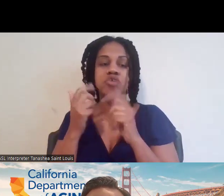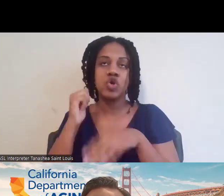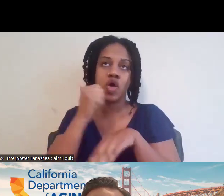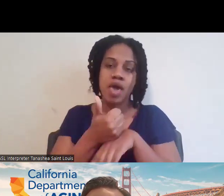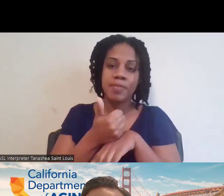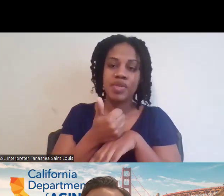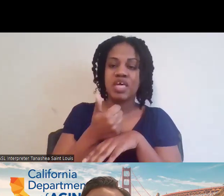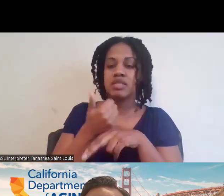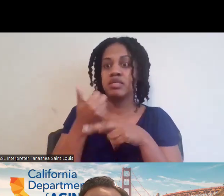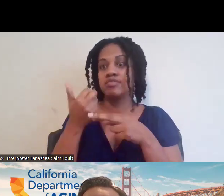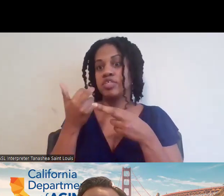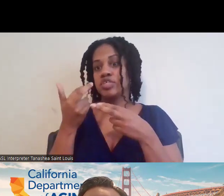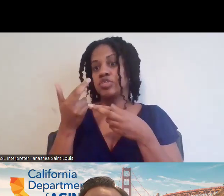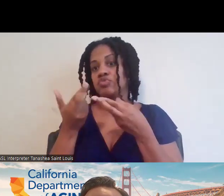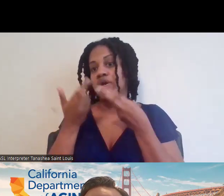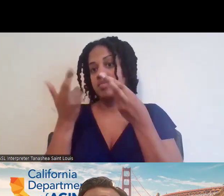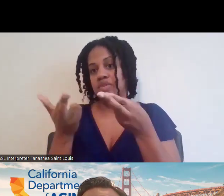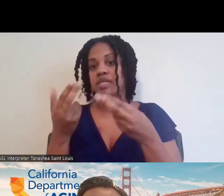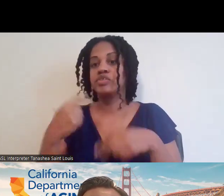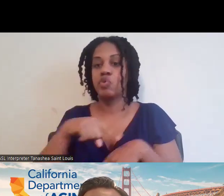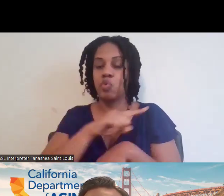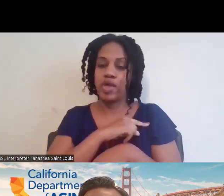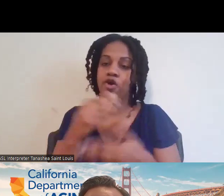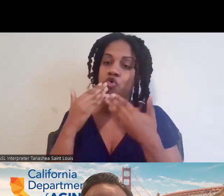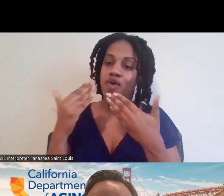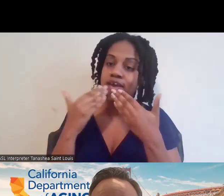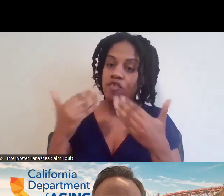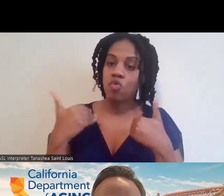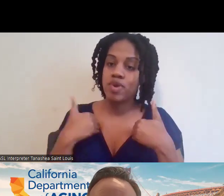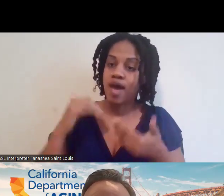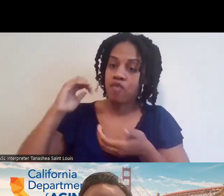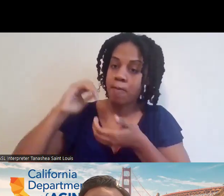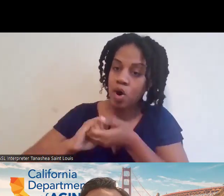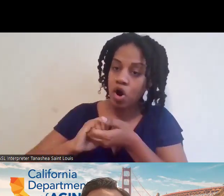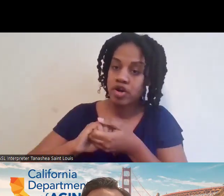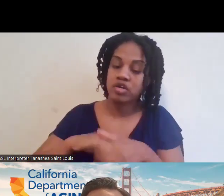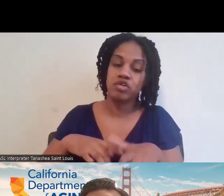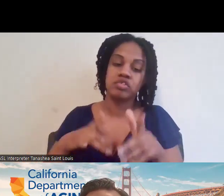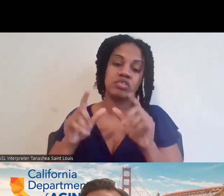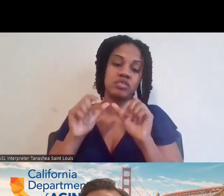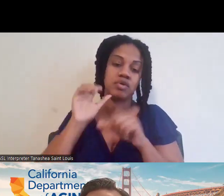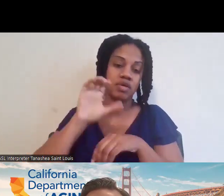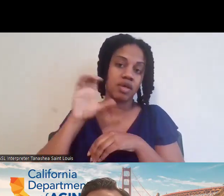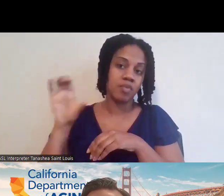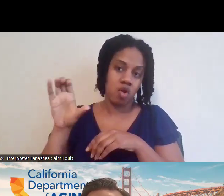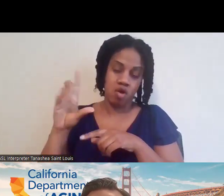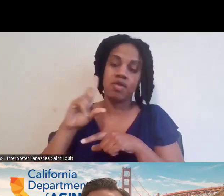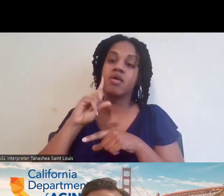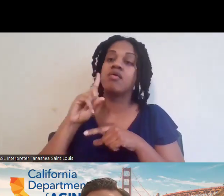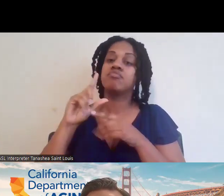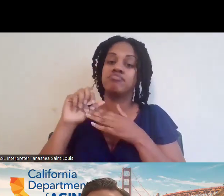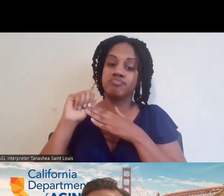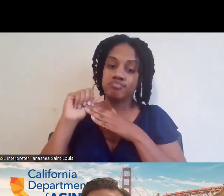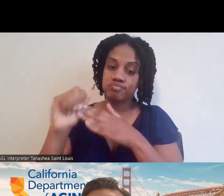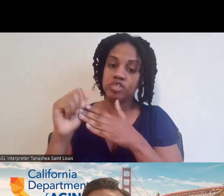several recommendations. Again, we're very grateful that we have our partners at Collaborative to continue to assist us with this